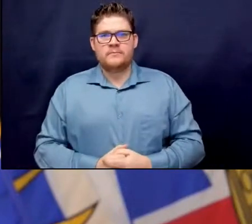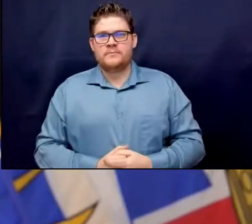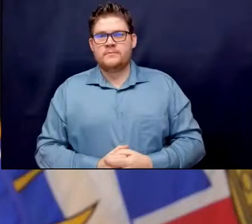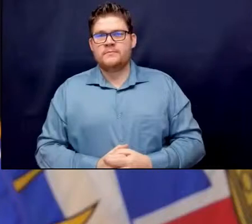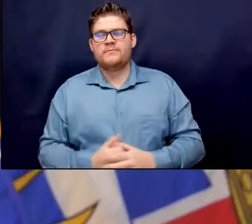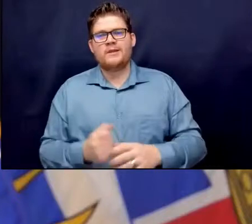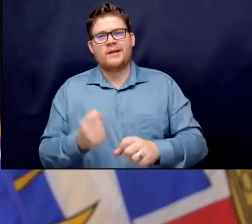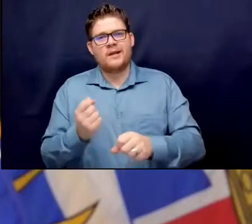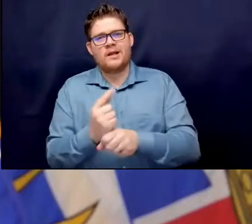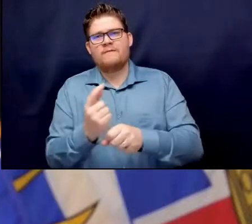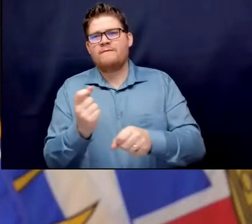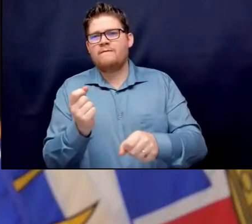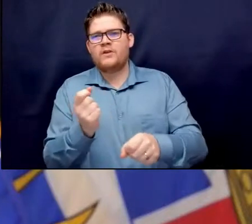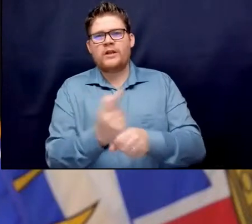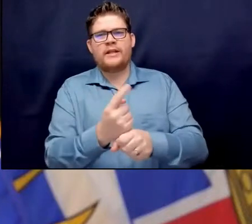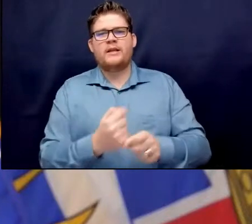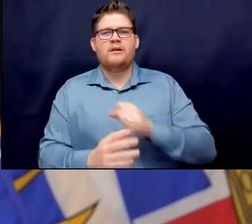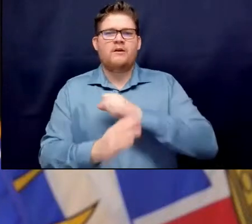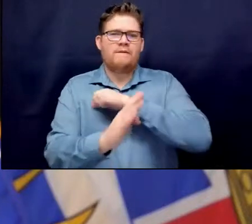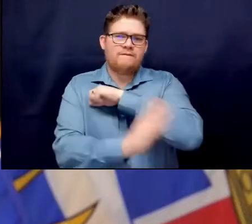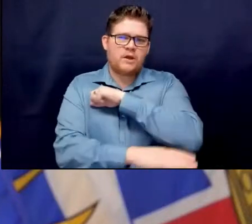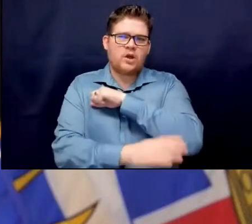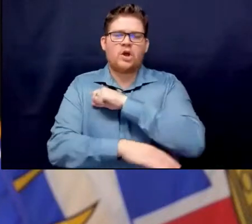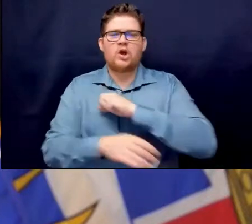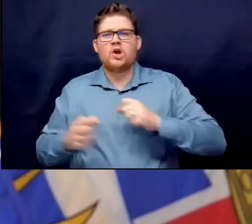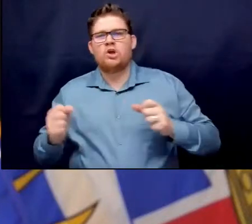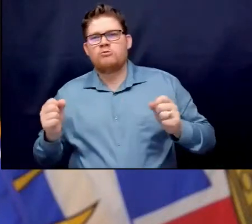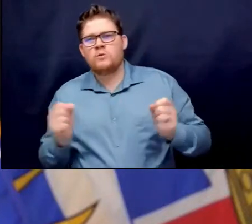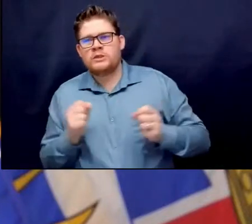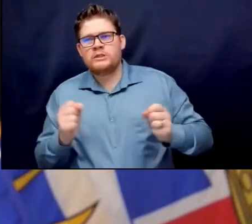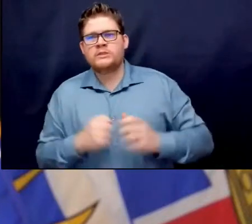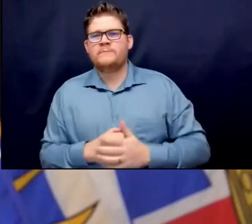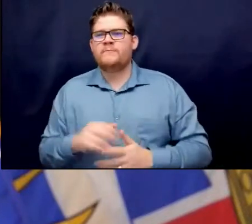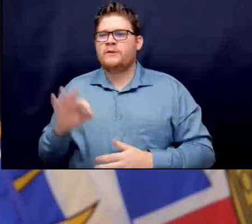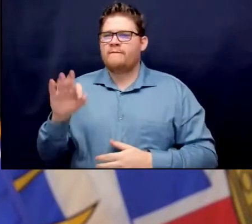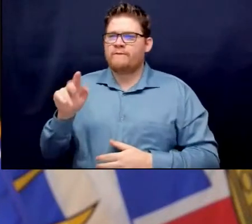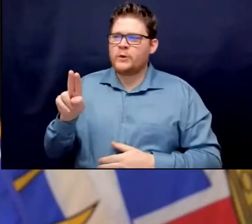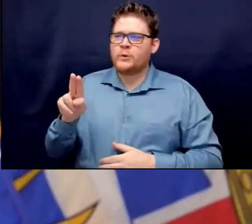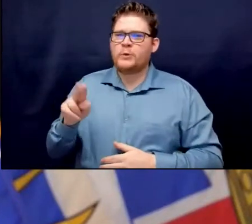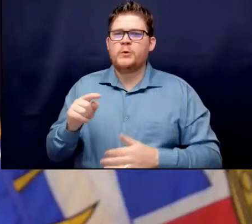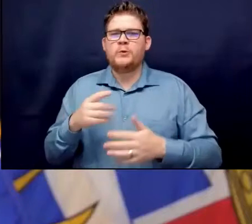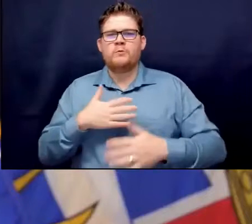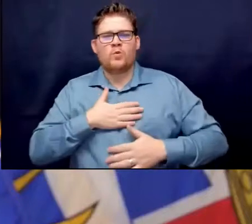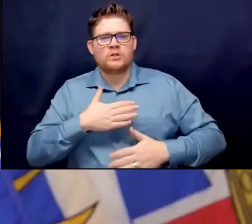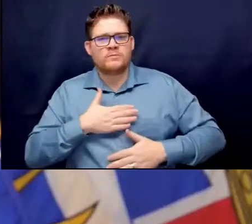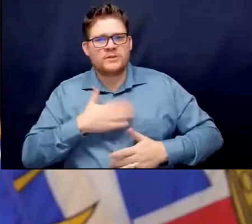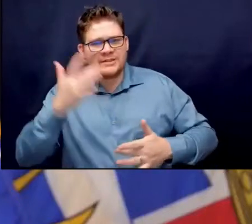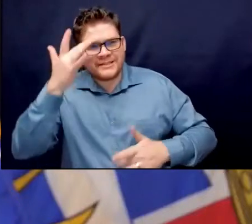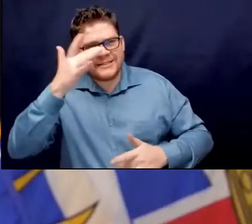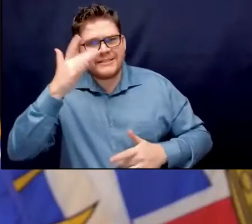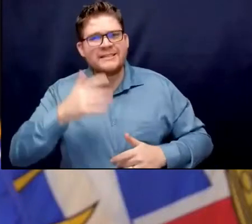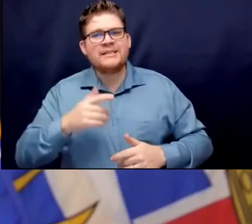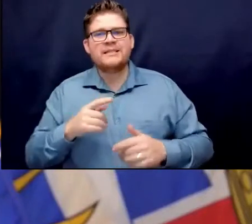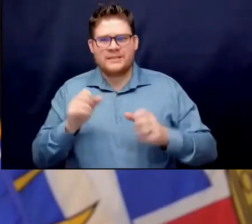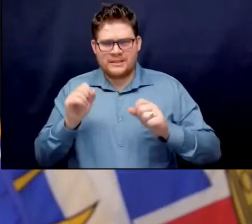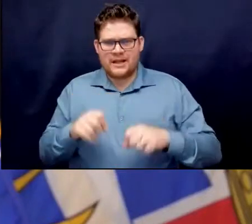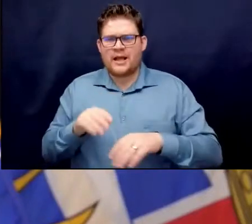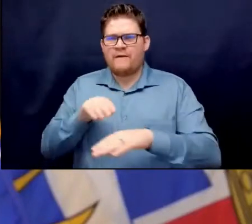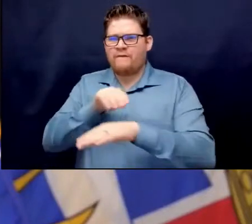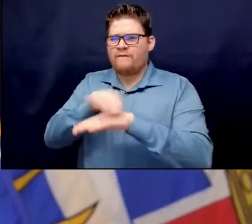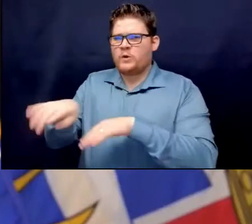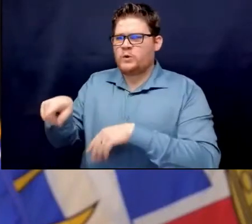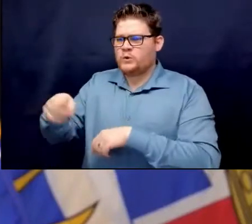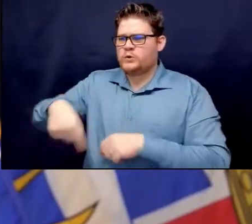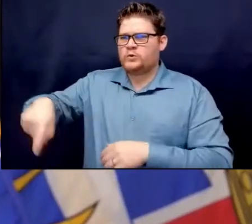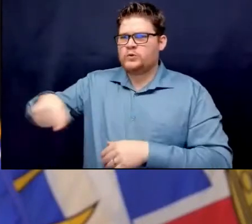because a virus can cause severe illness regardless of your immune system and the amount